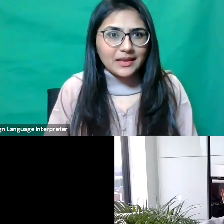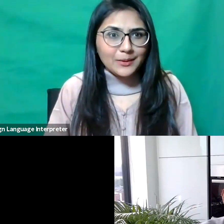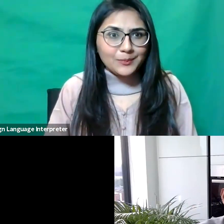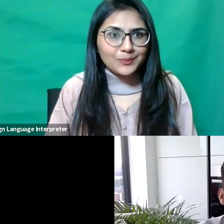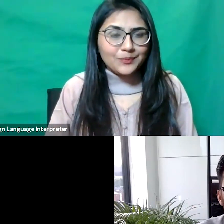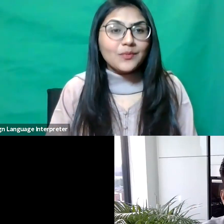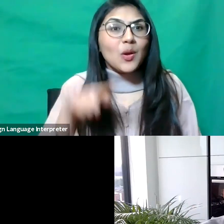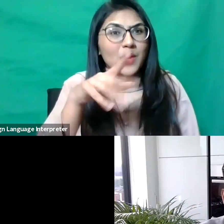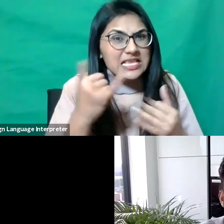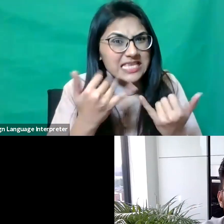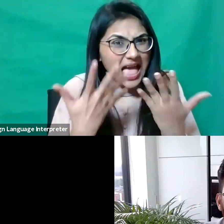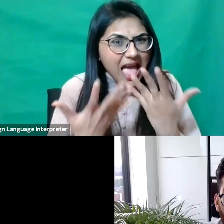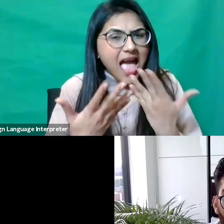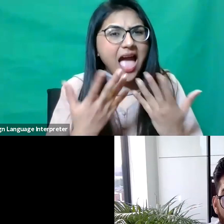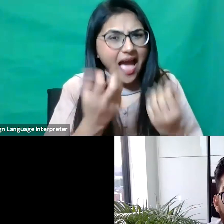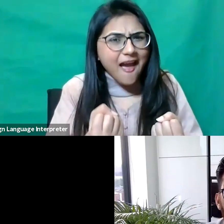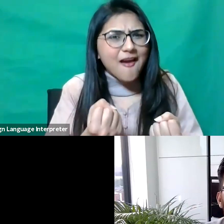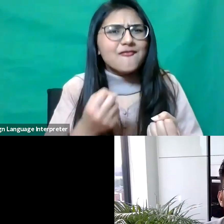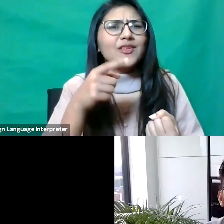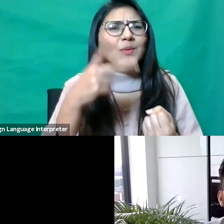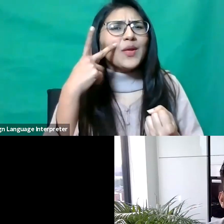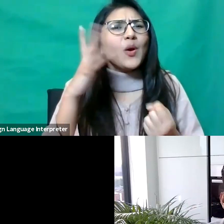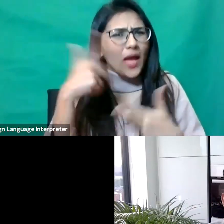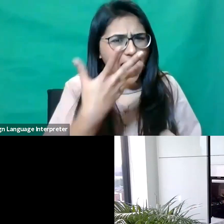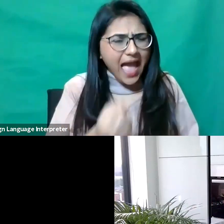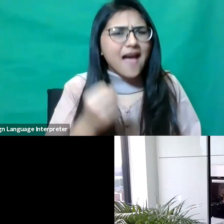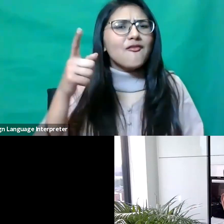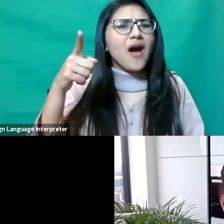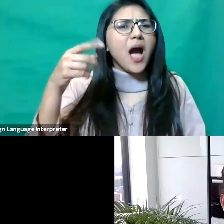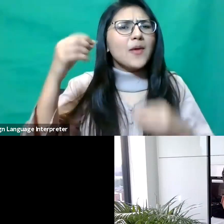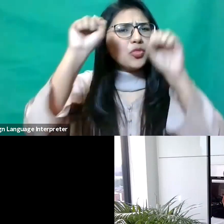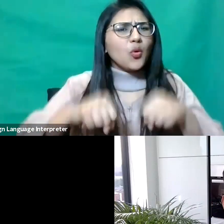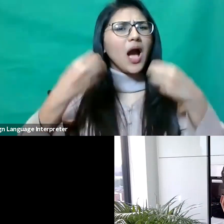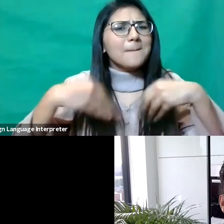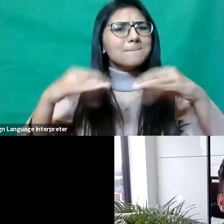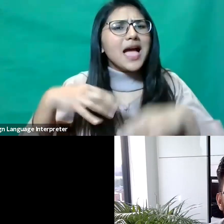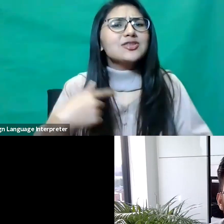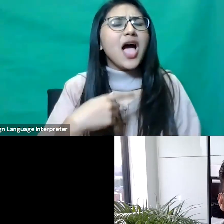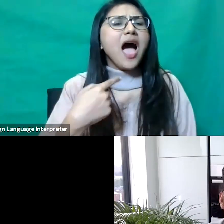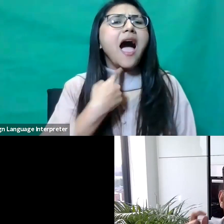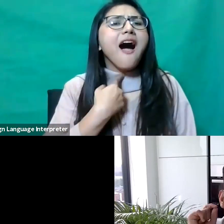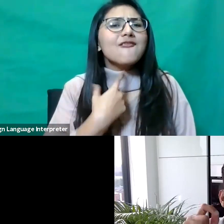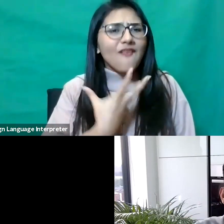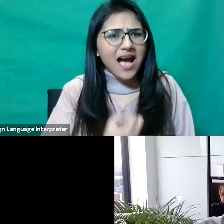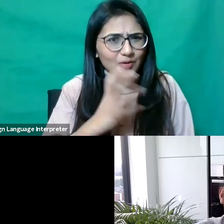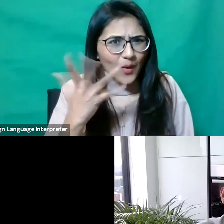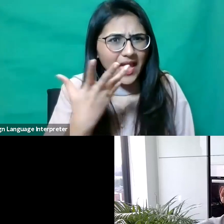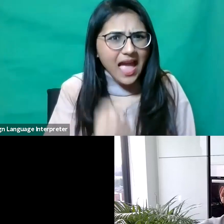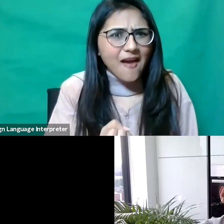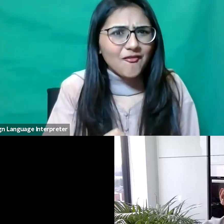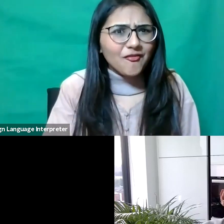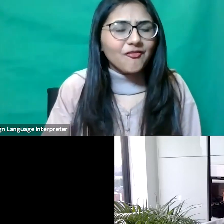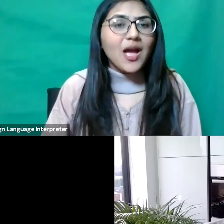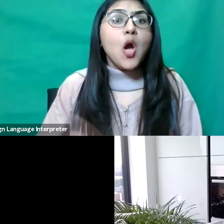they provide you with the microphones that can able to hear, and is that, or maybe, can you connect